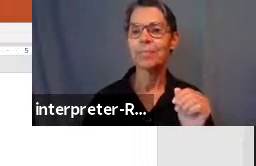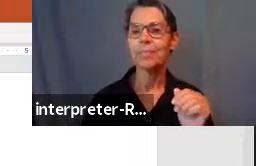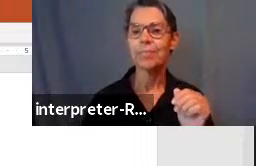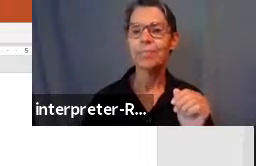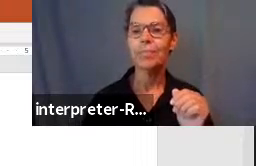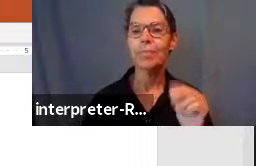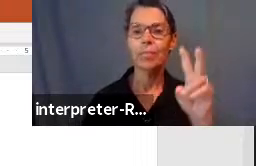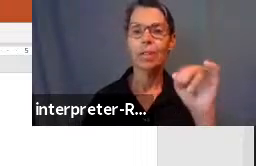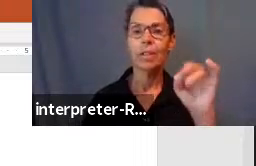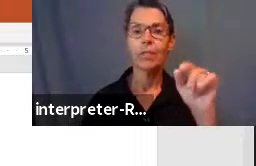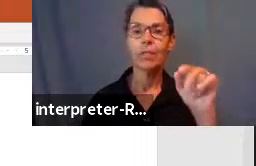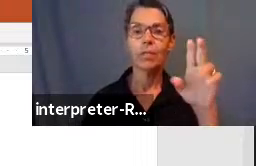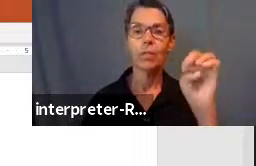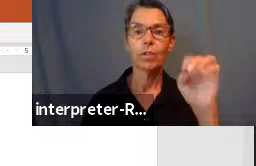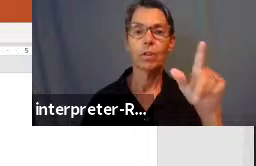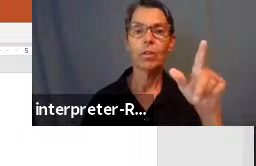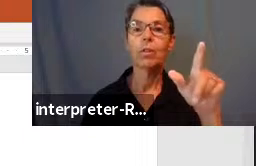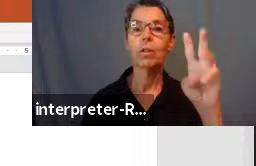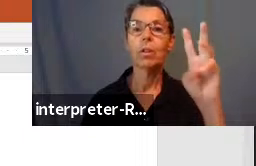Virgil Watson,